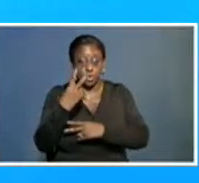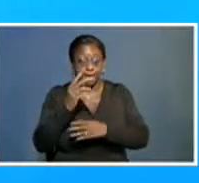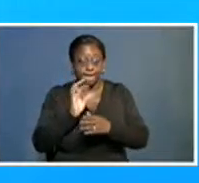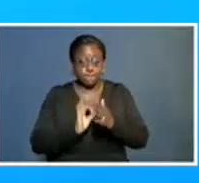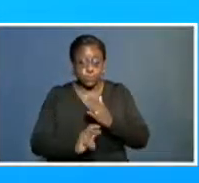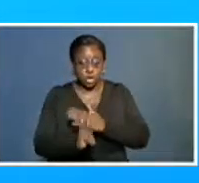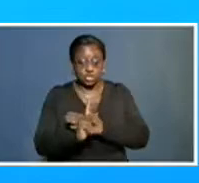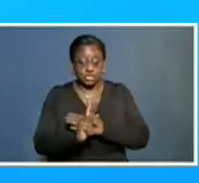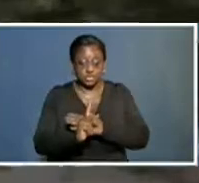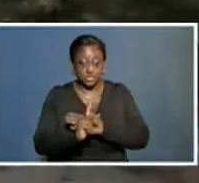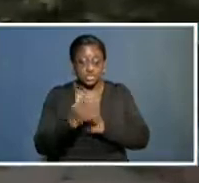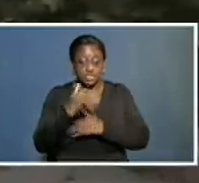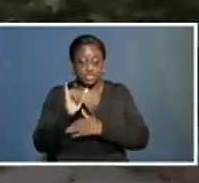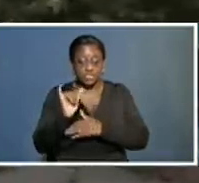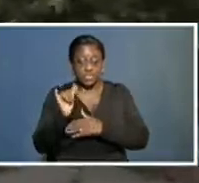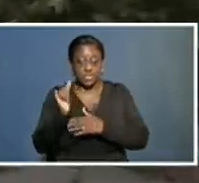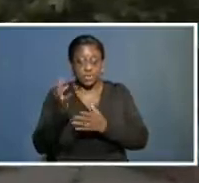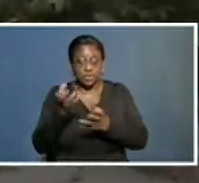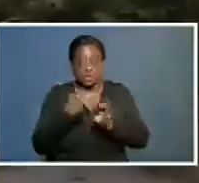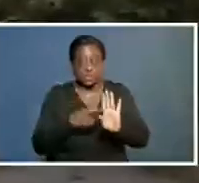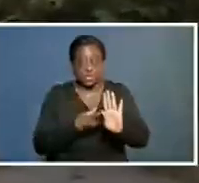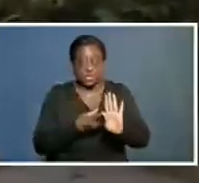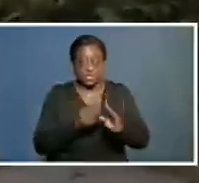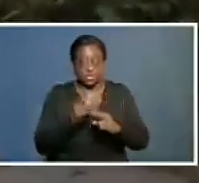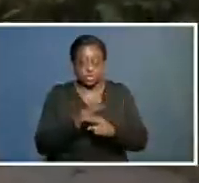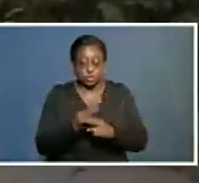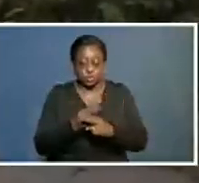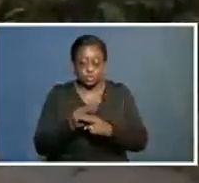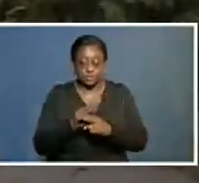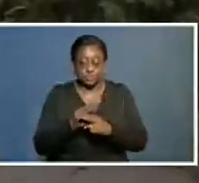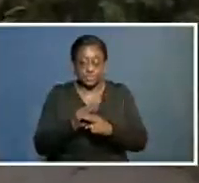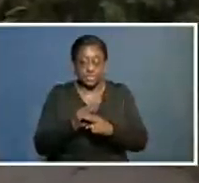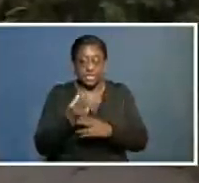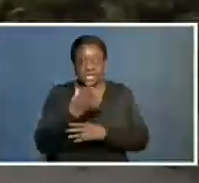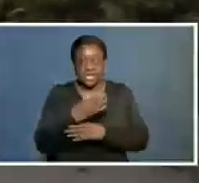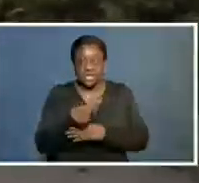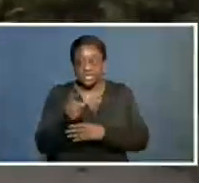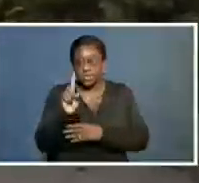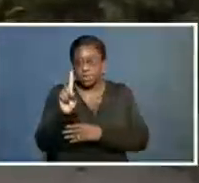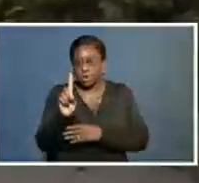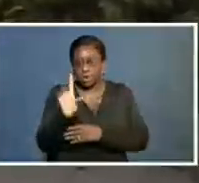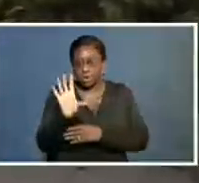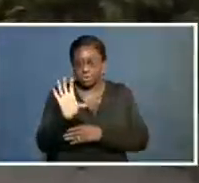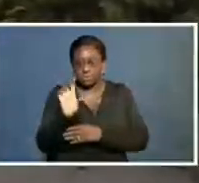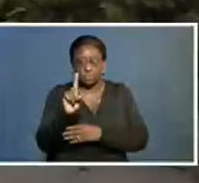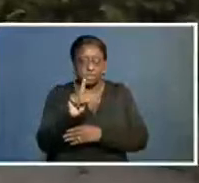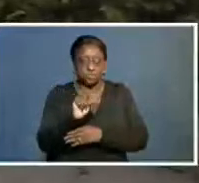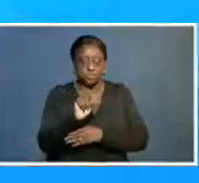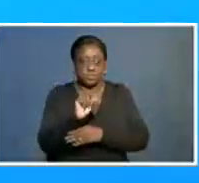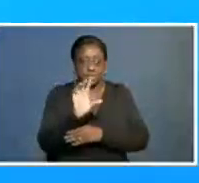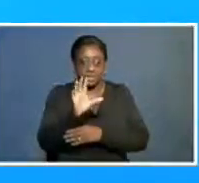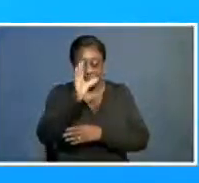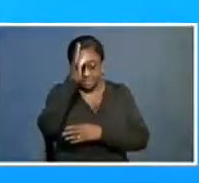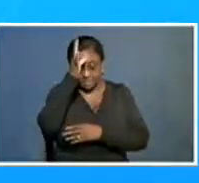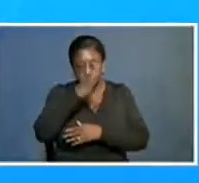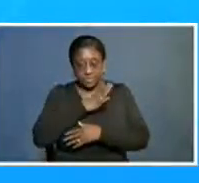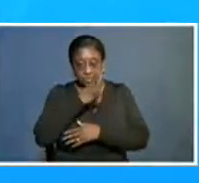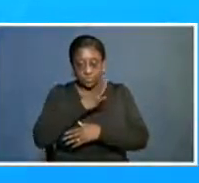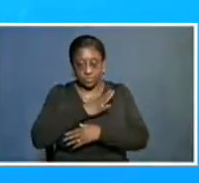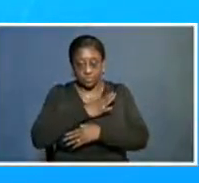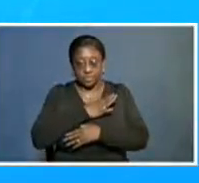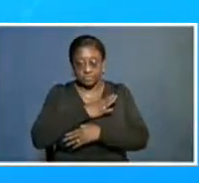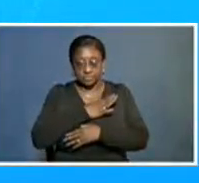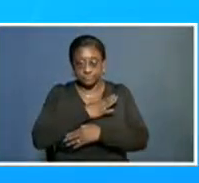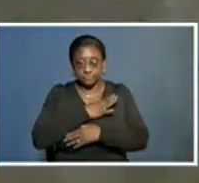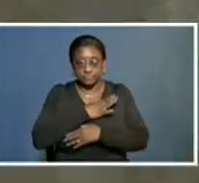that they want to begin very, very soon. They asked us to identify between 100 and 120 men and women in